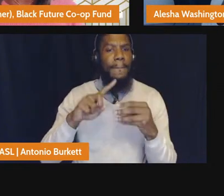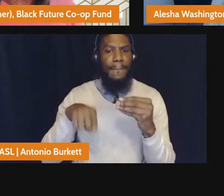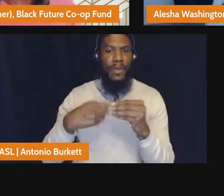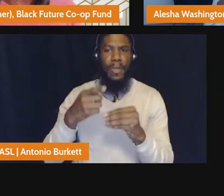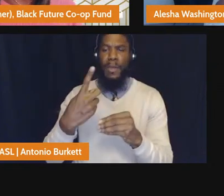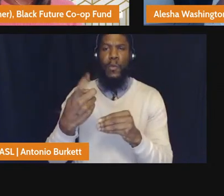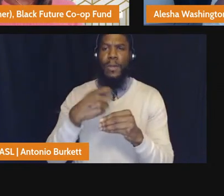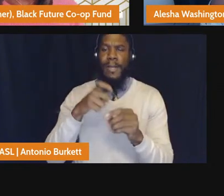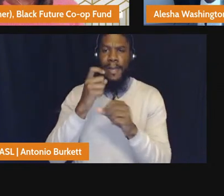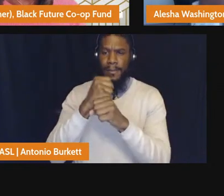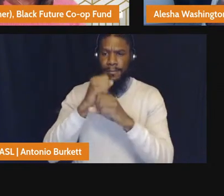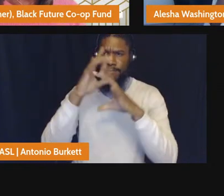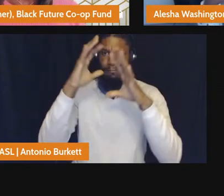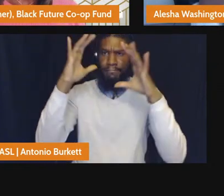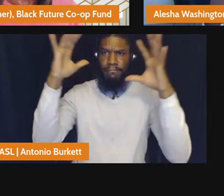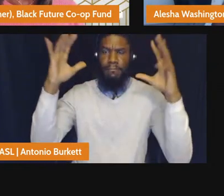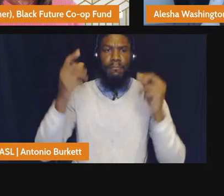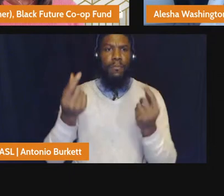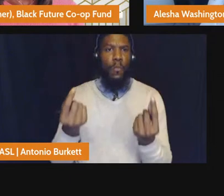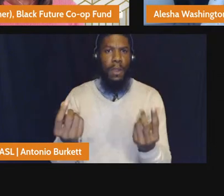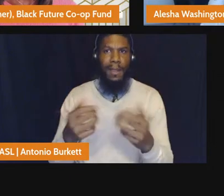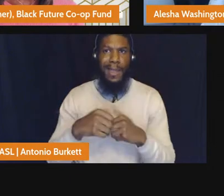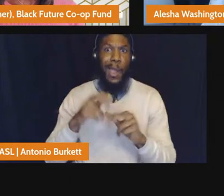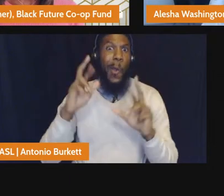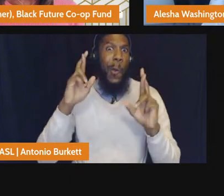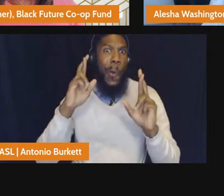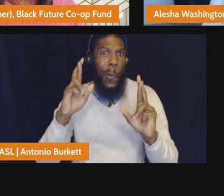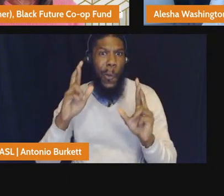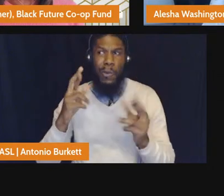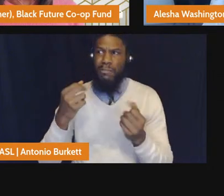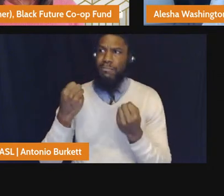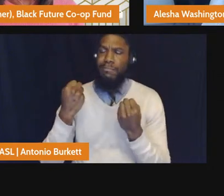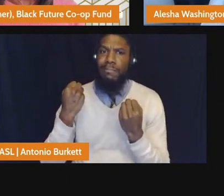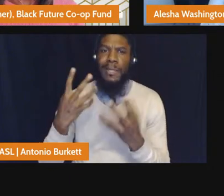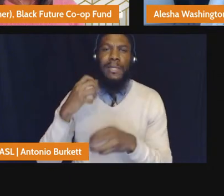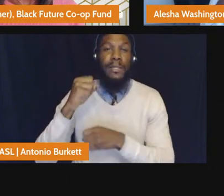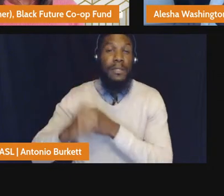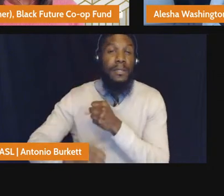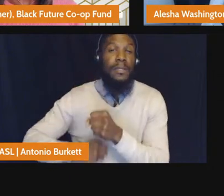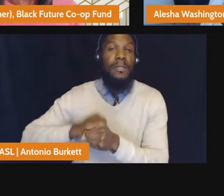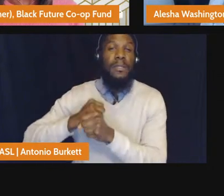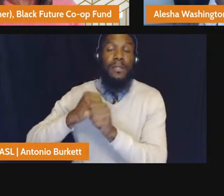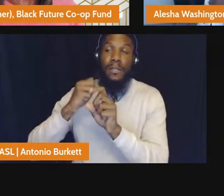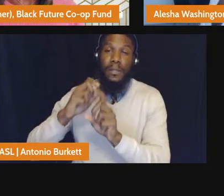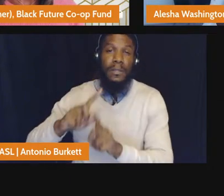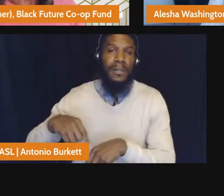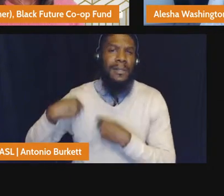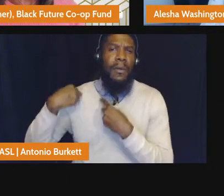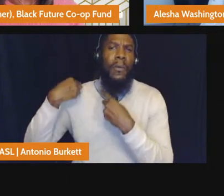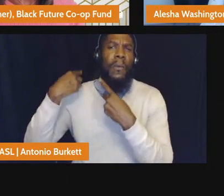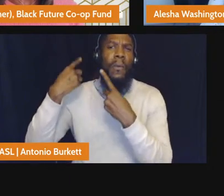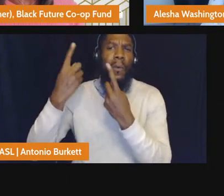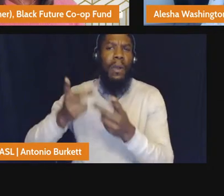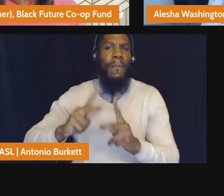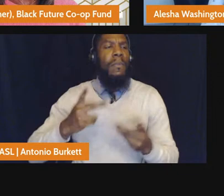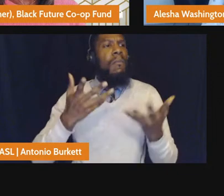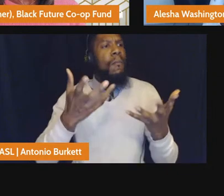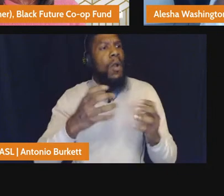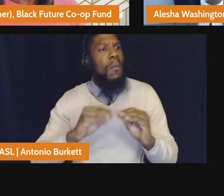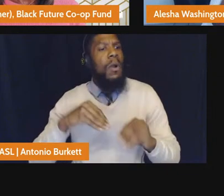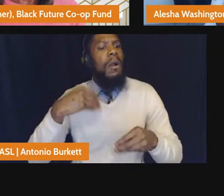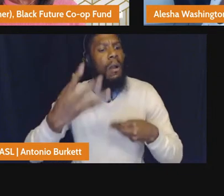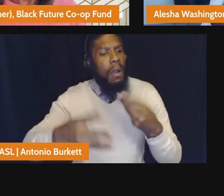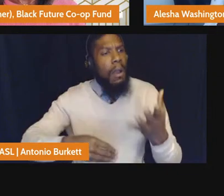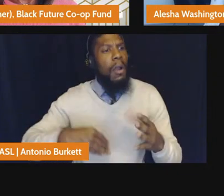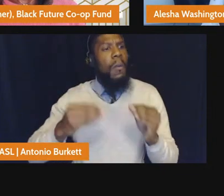to hope is that the years and years that folks have really been asking philanthropy, pushing philanthropy to be more